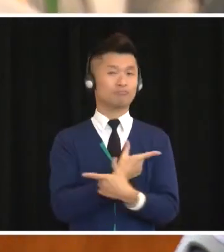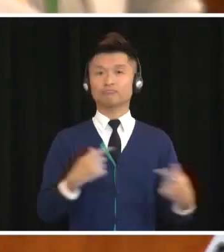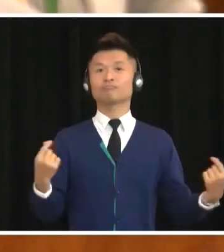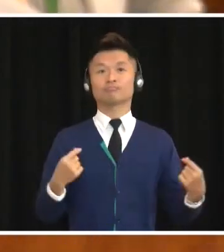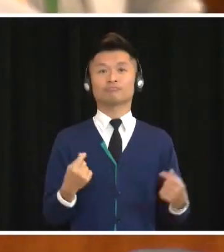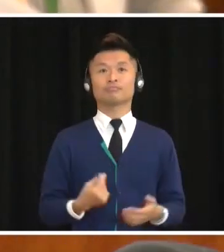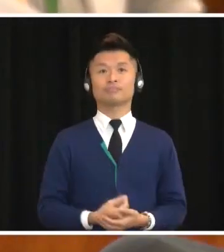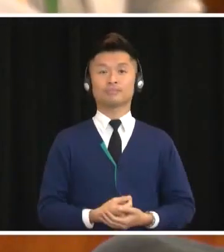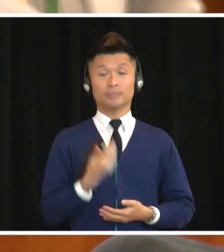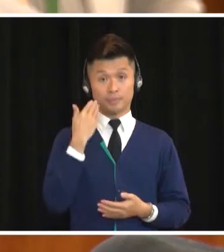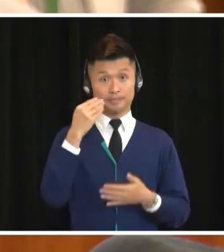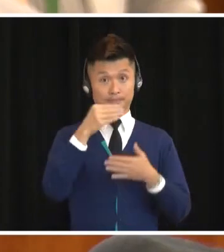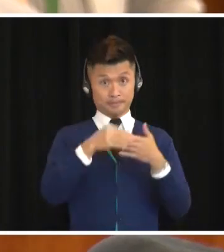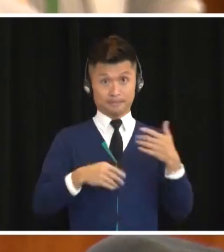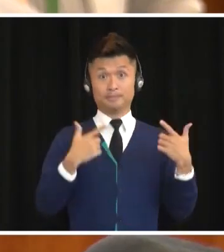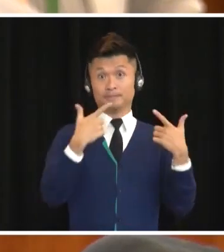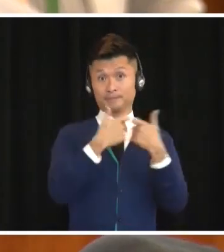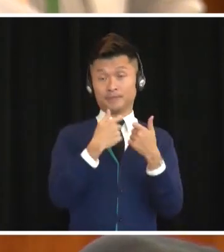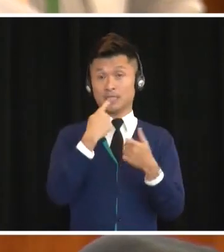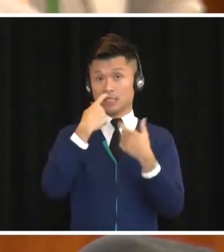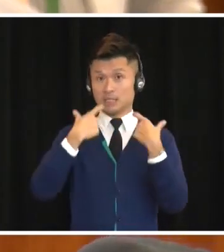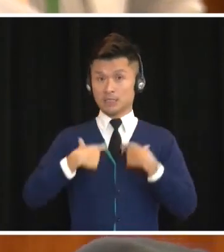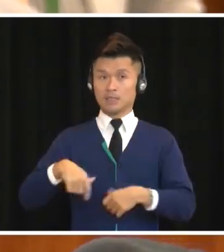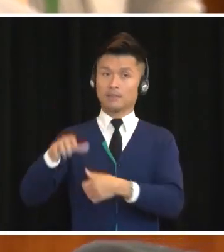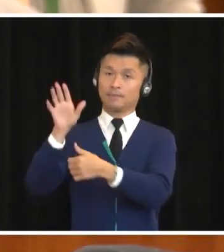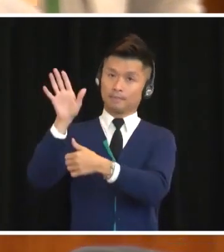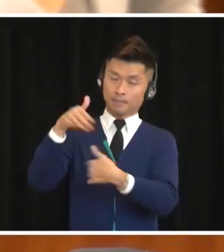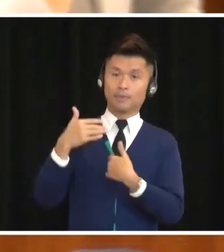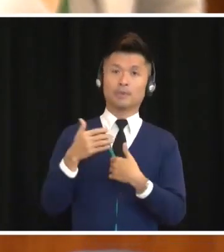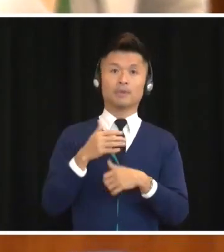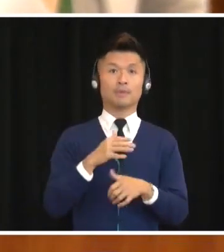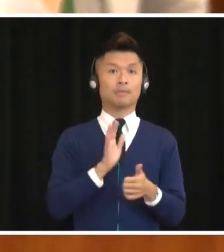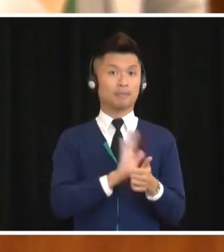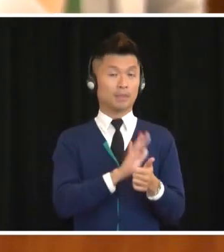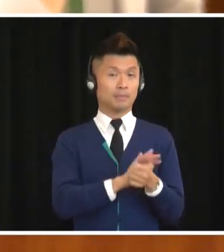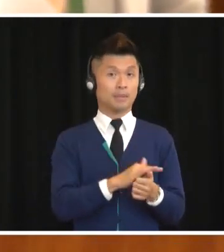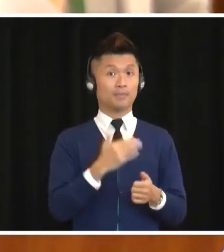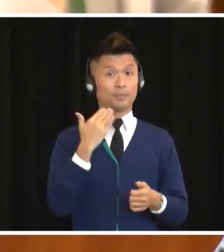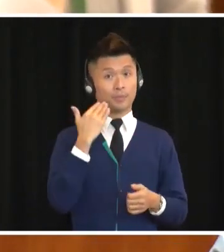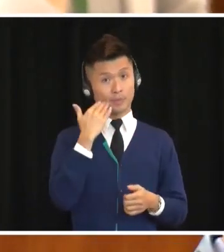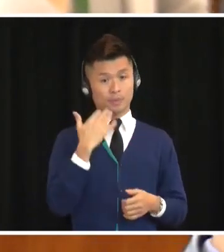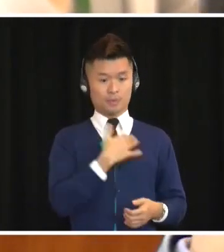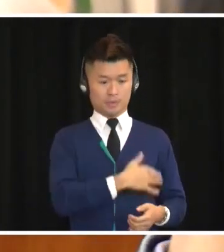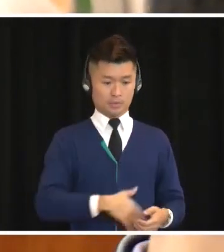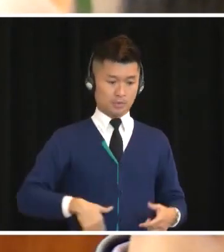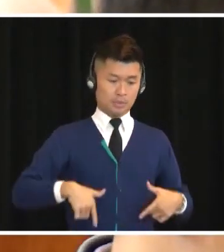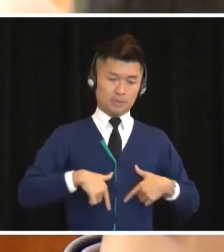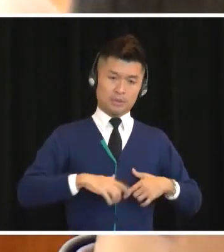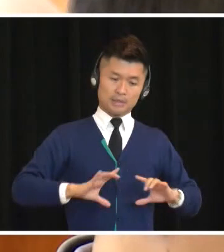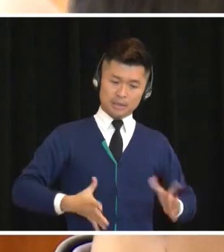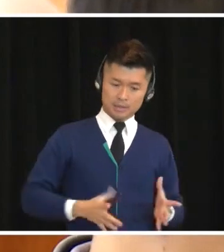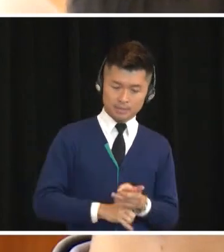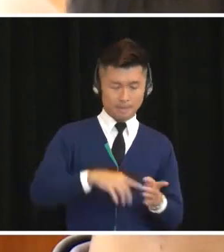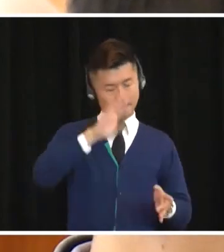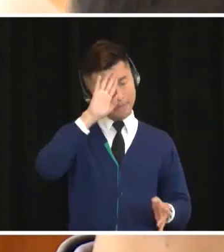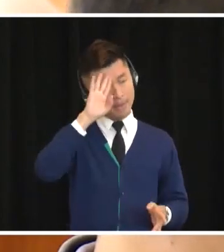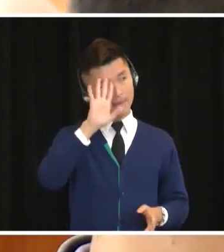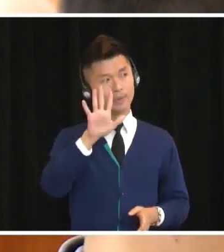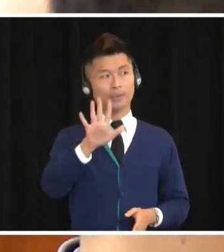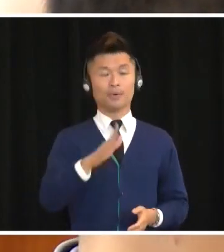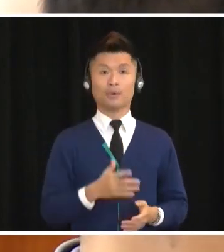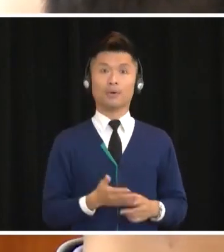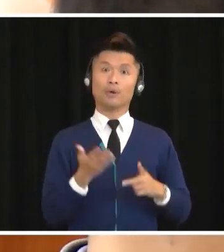In this regard, age is not a factor. As long as the previous elements are met, we may and help locate